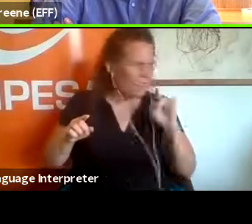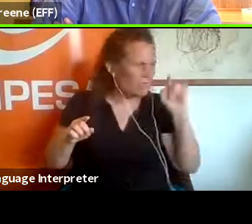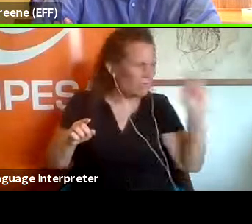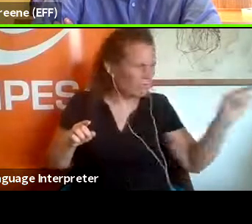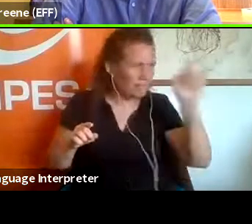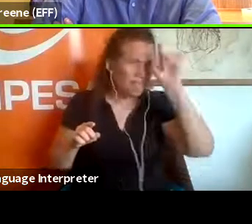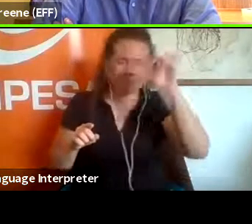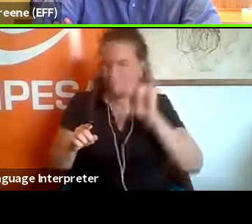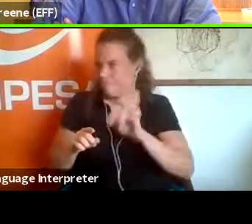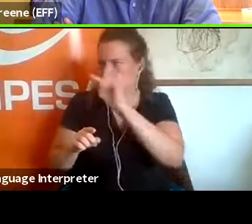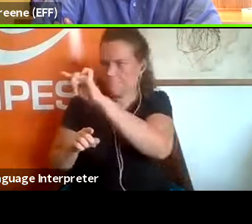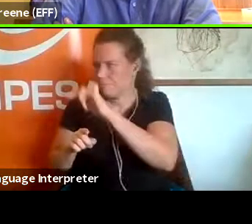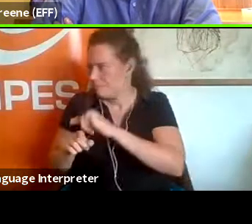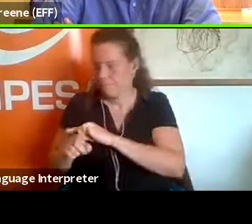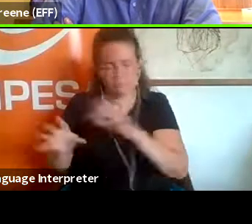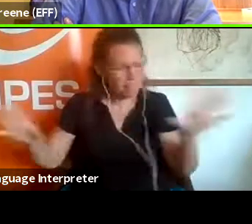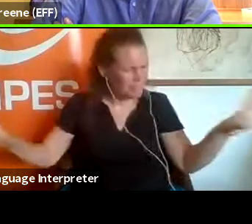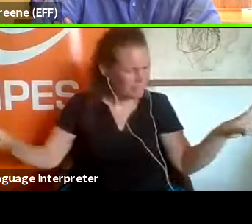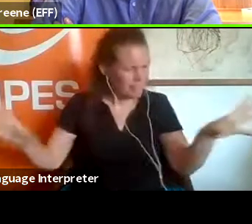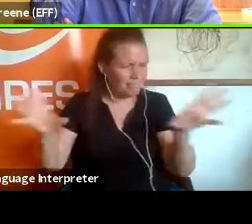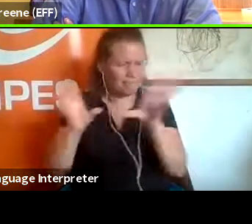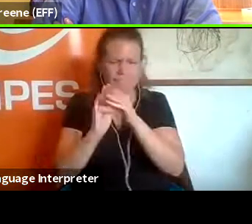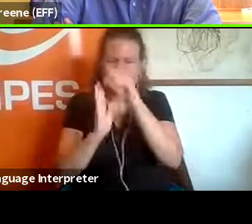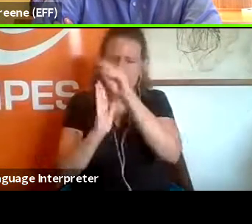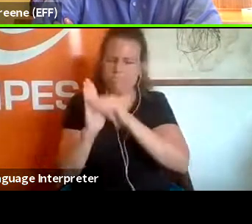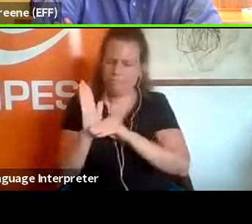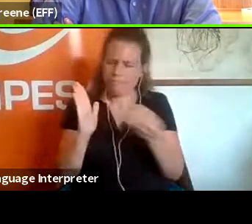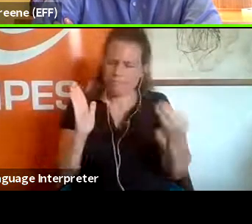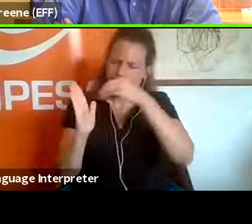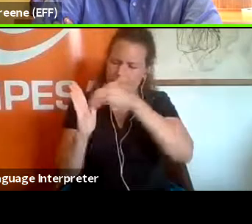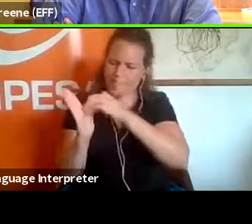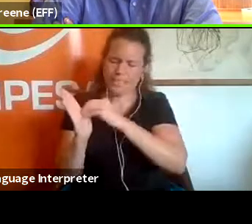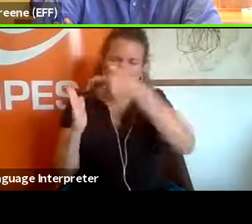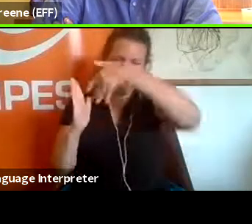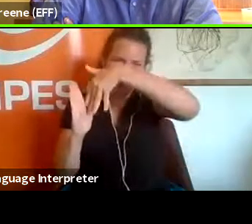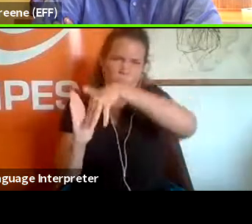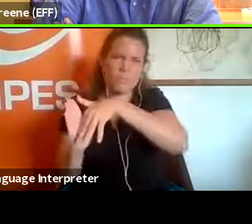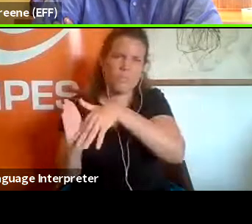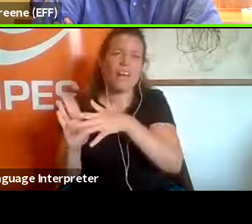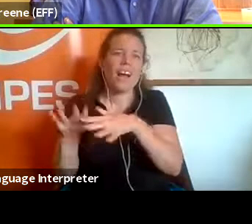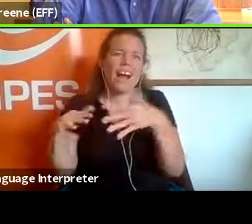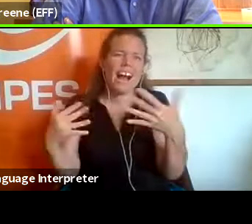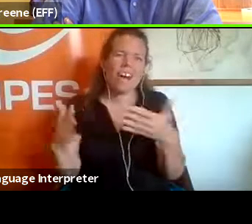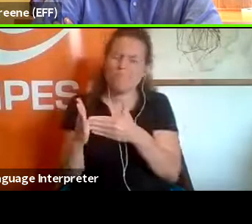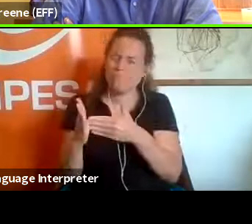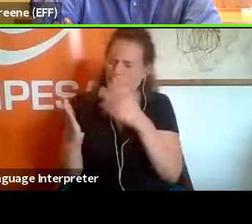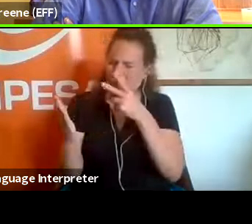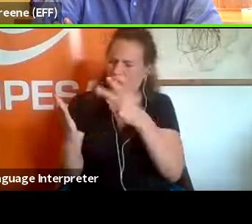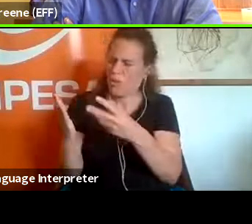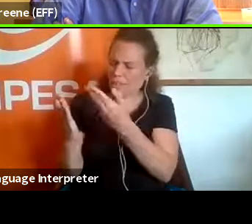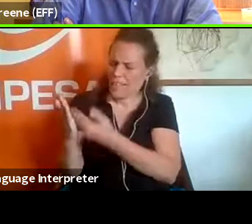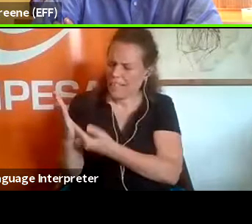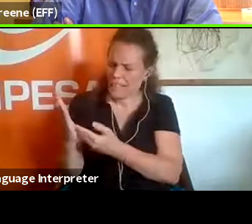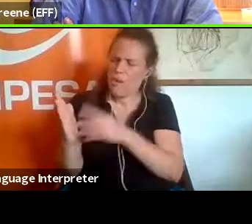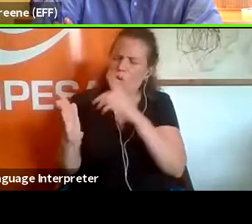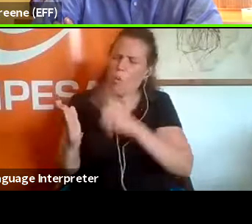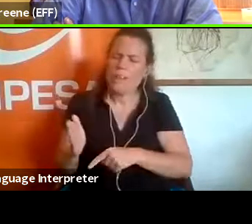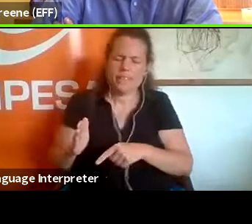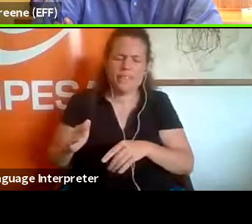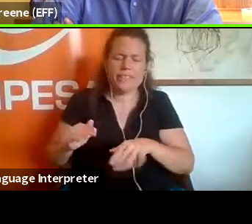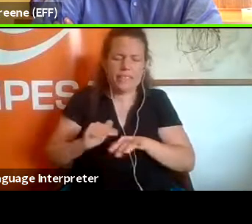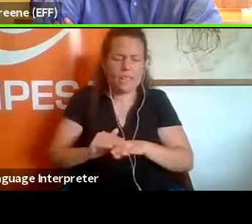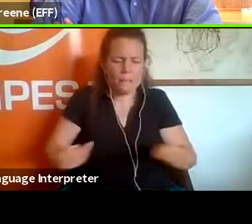all these things into the principles, and what does that look like both as a baseline